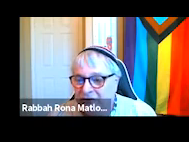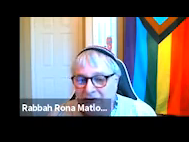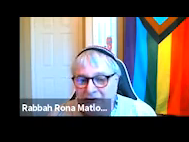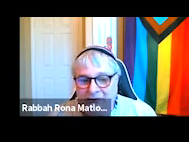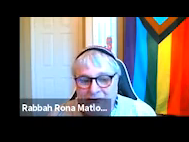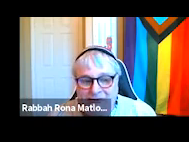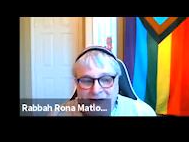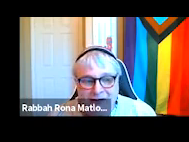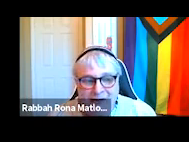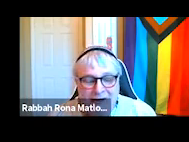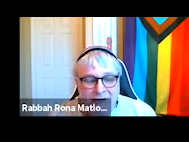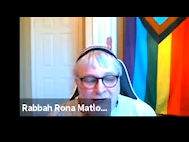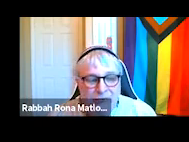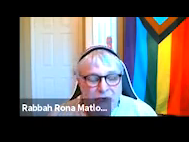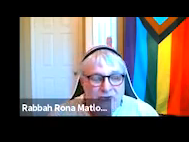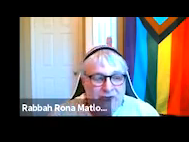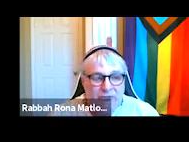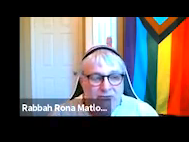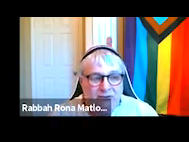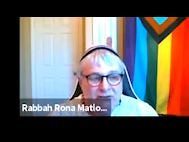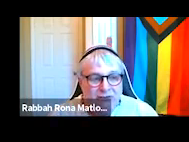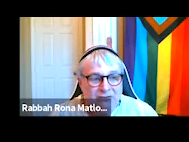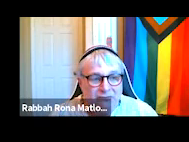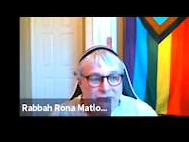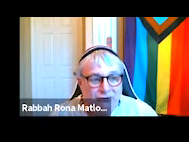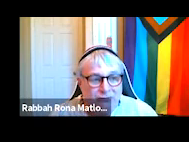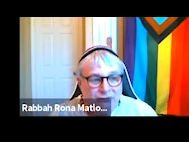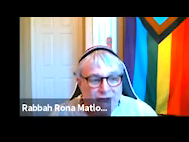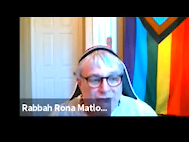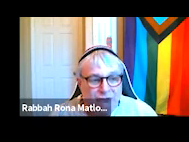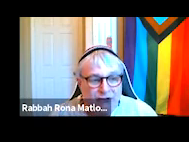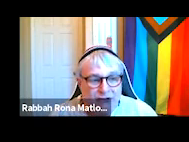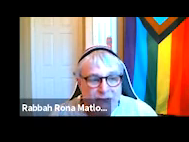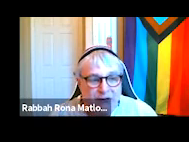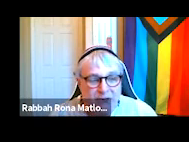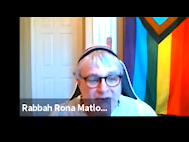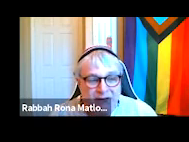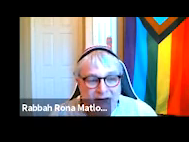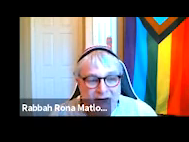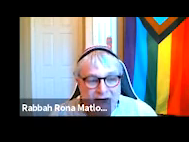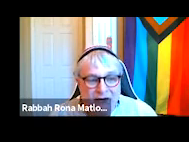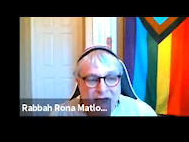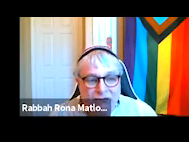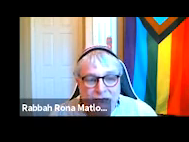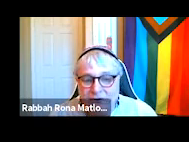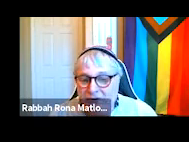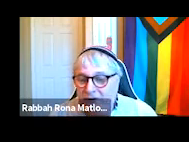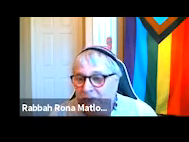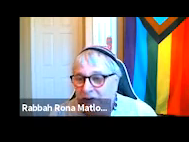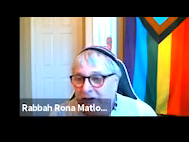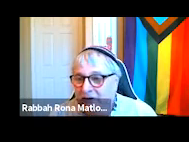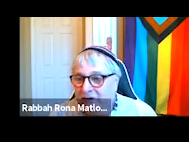complex identities. I will point out in this lower left-hand corner, lesbi pan, when we